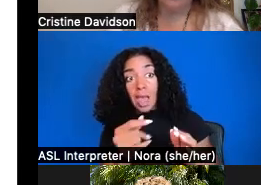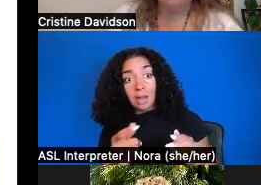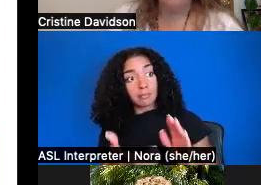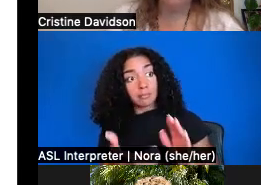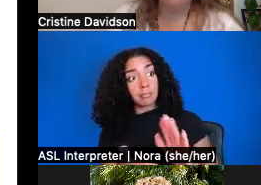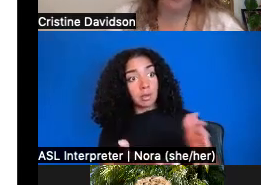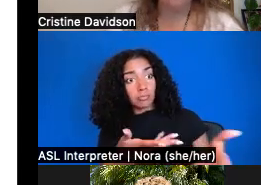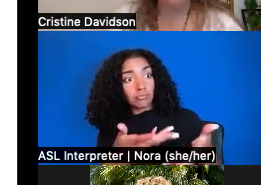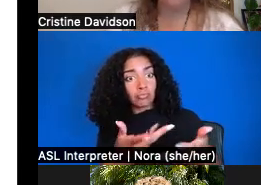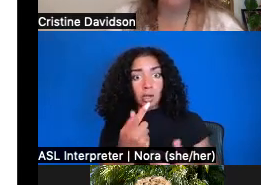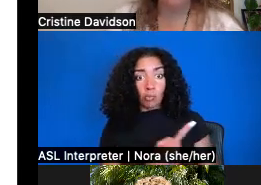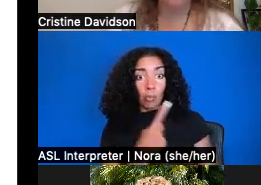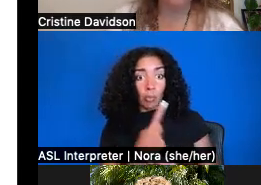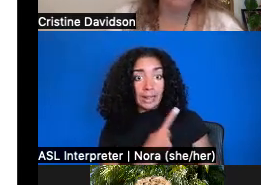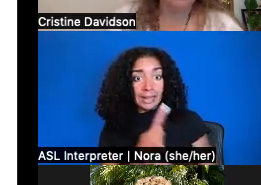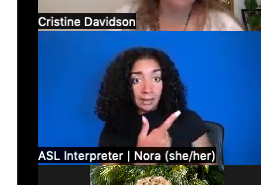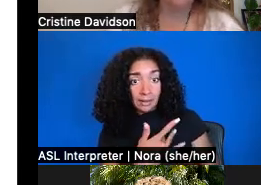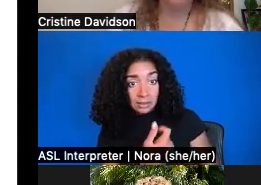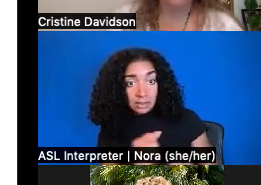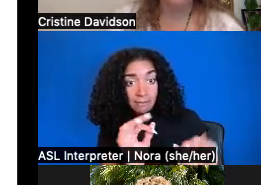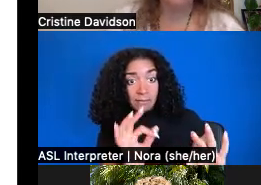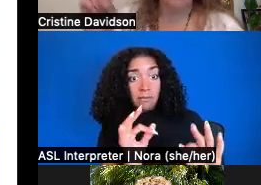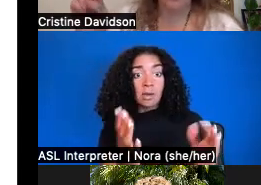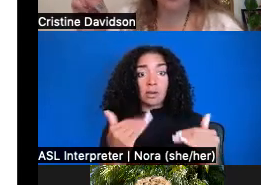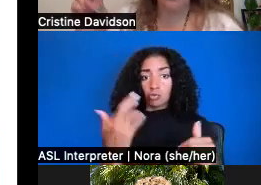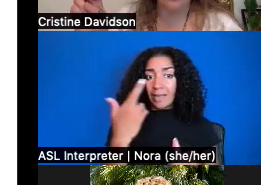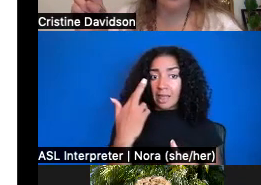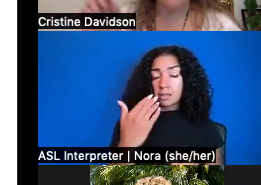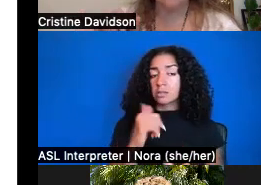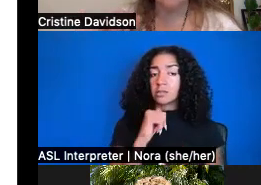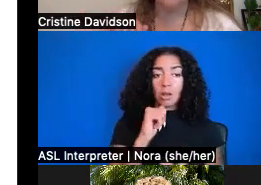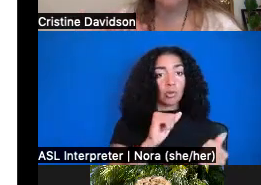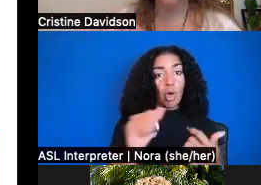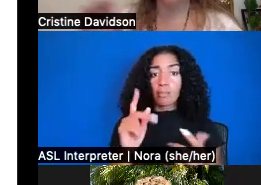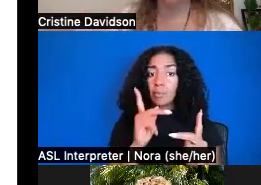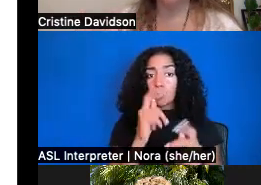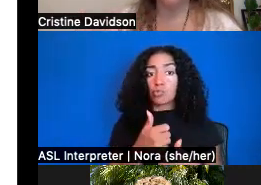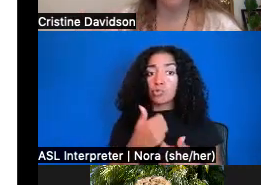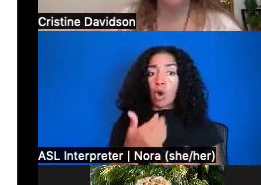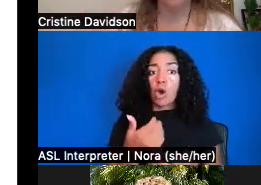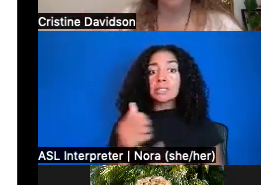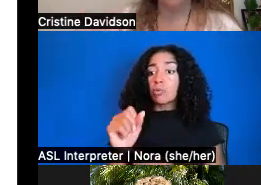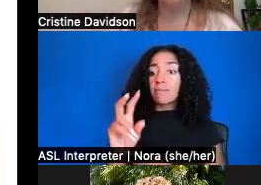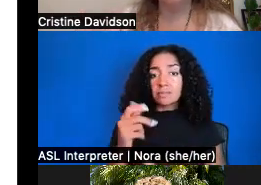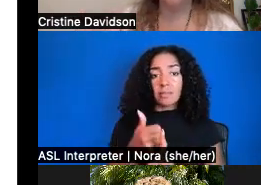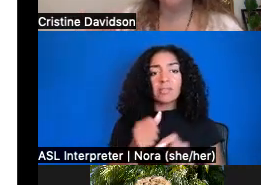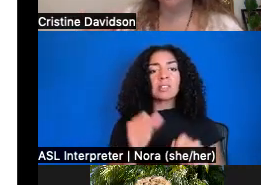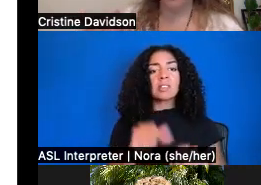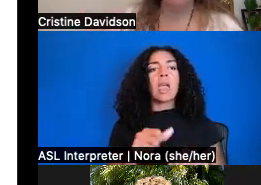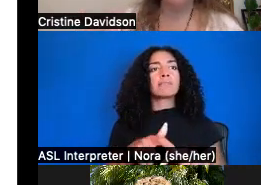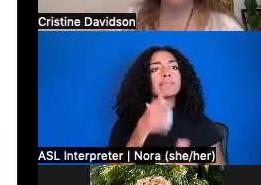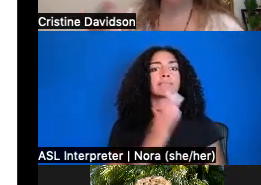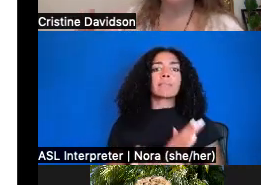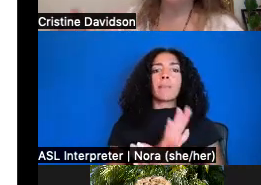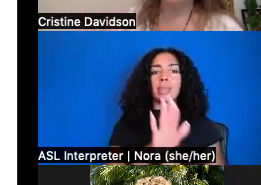right? And even if they've gone through the treatment or done the work, it doesn't necessarily mean they're never going to cause harm again. And in